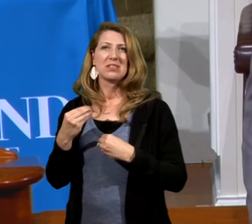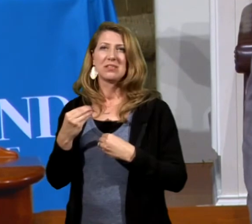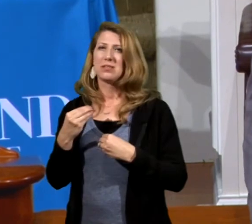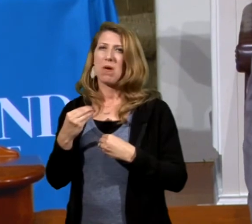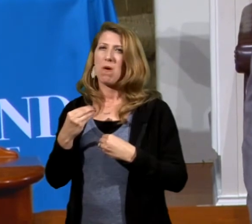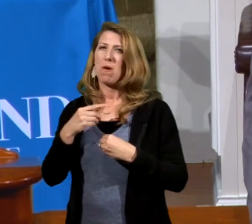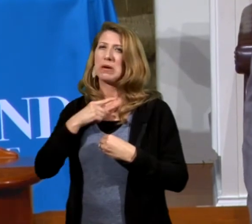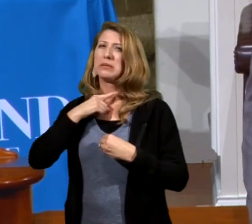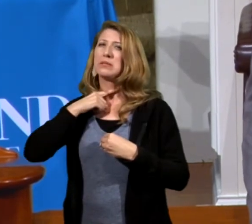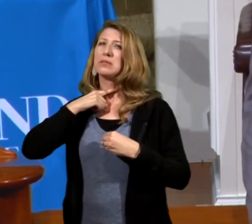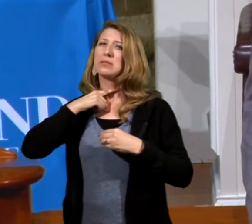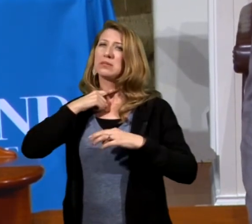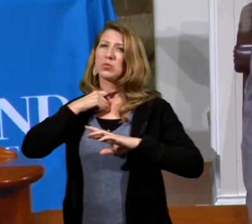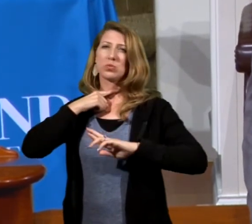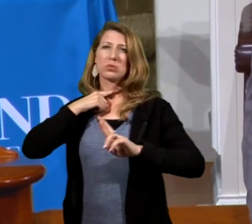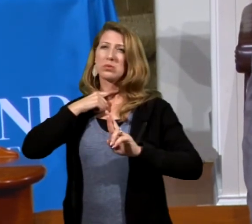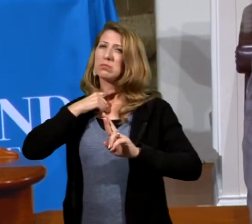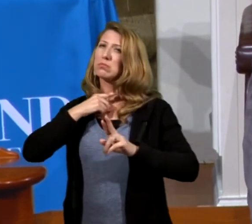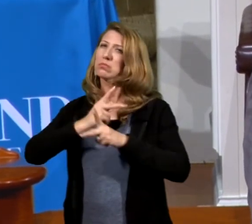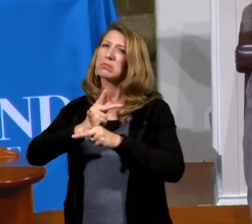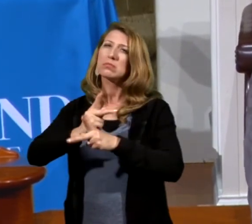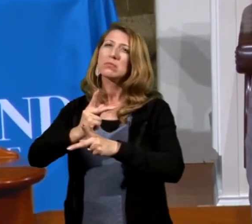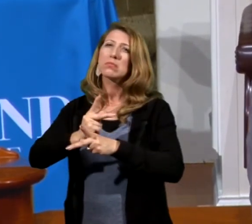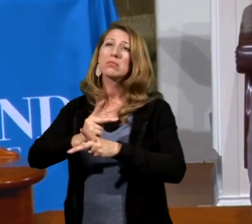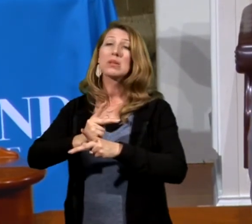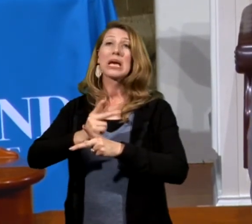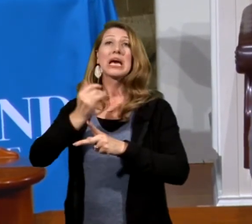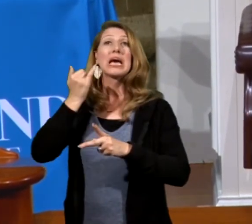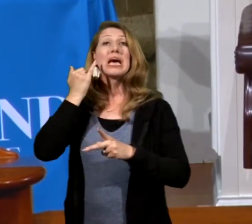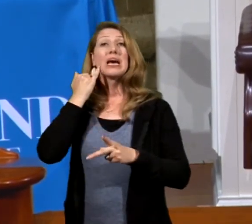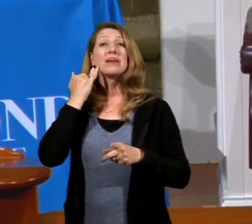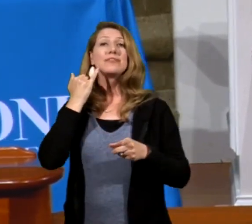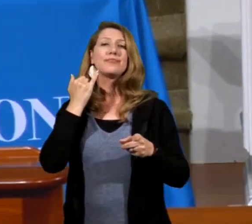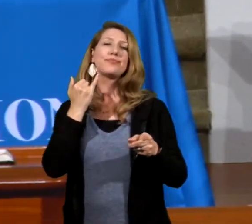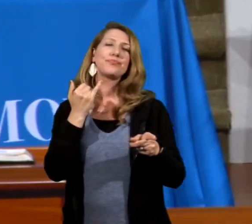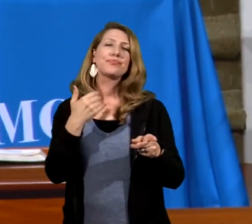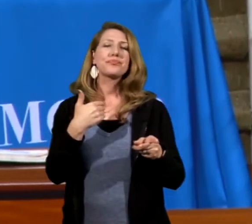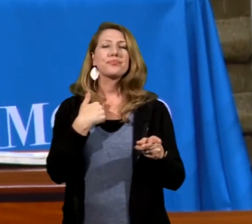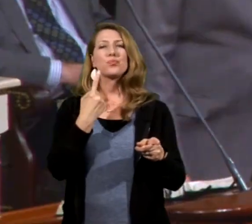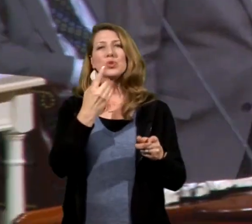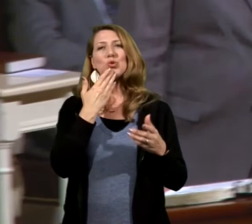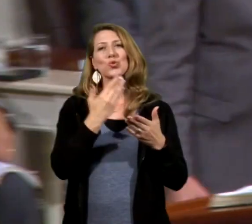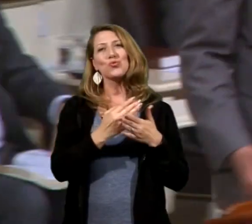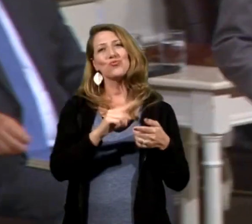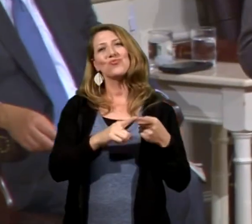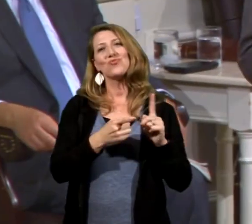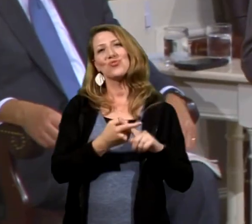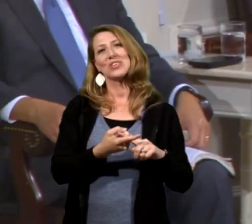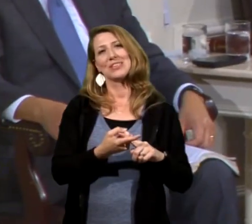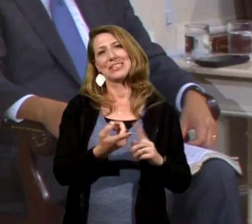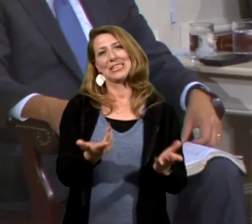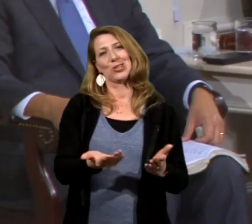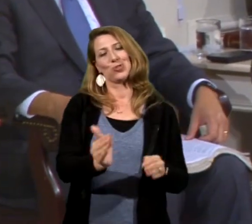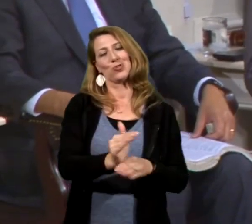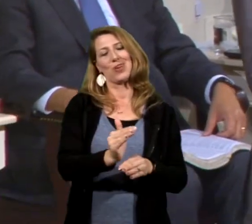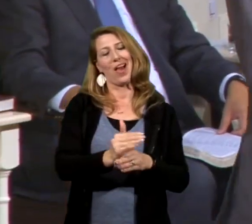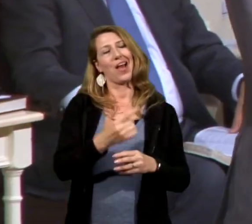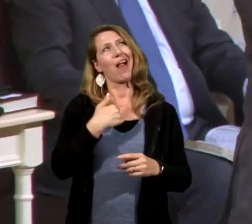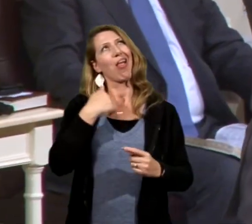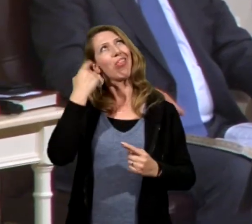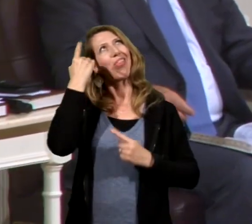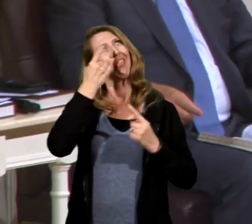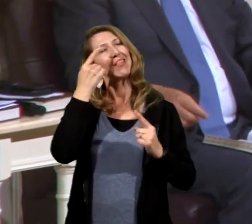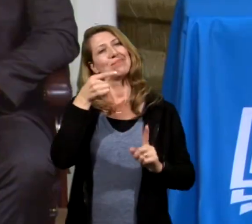And then it talks, be careful, because when you get around, and but I have a good friend in this room this evening, and I thought about him as I studied